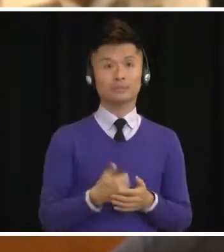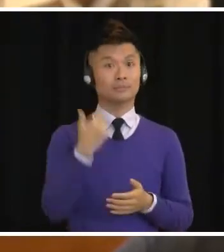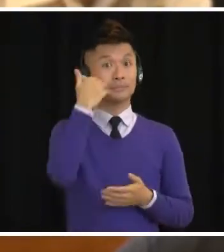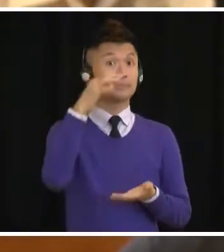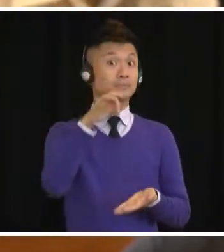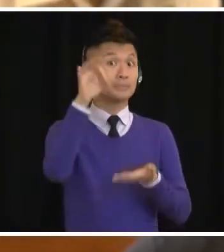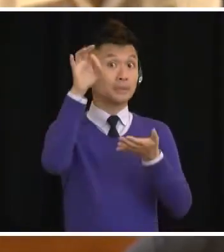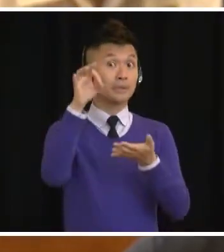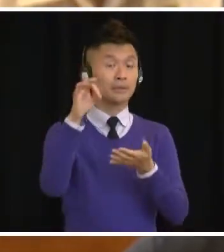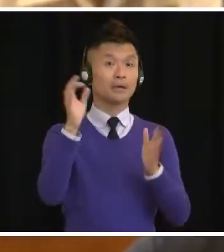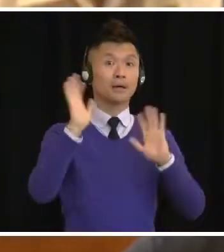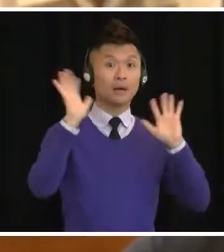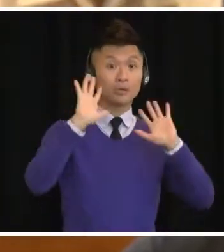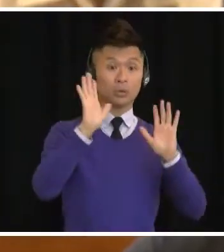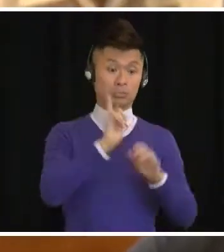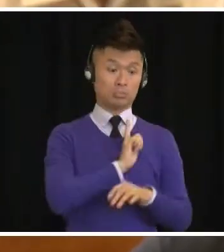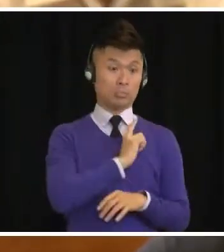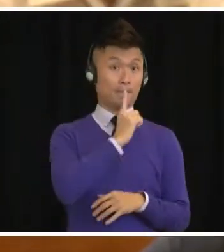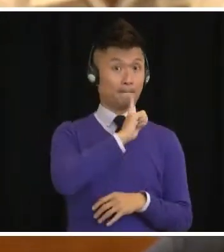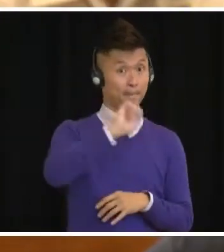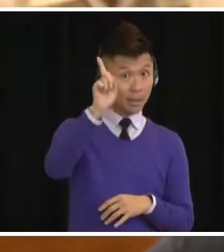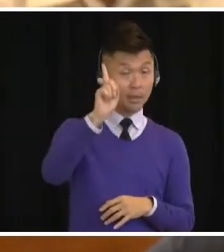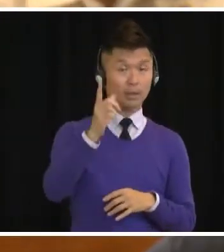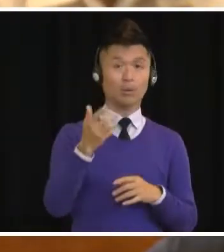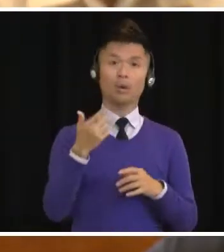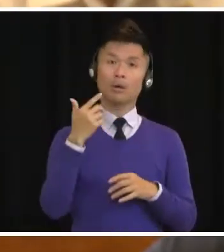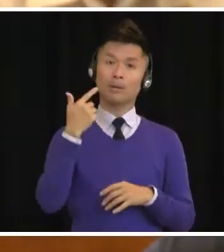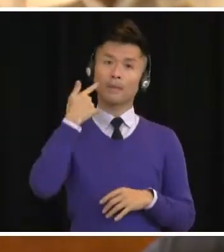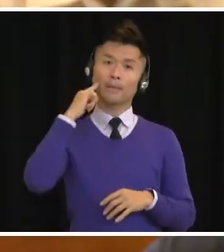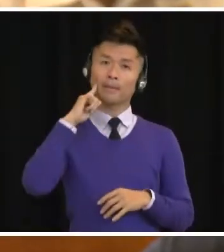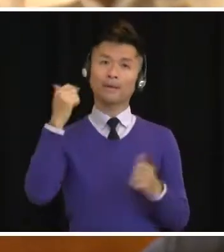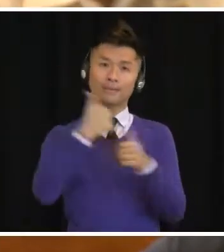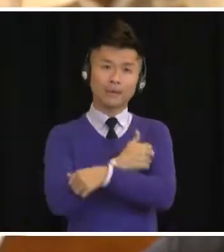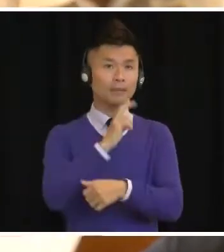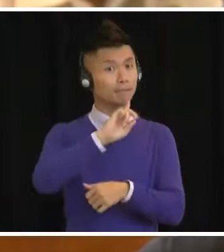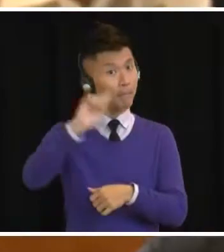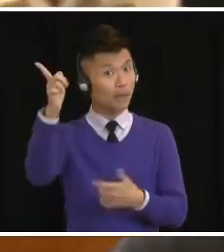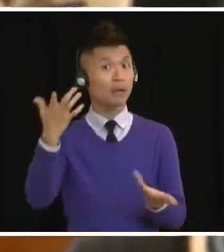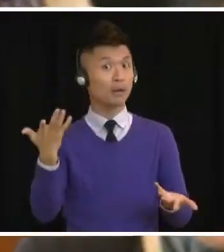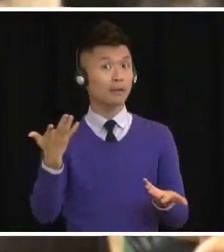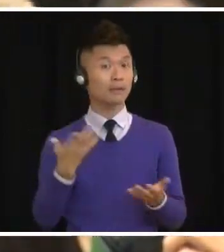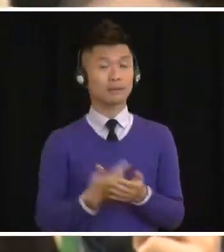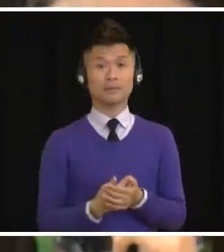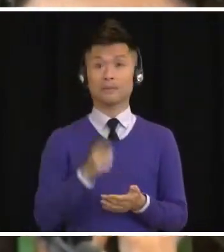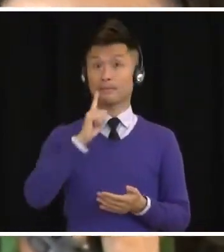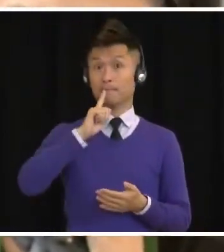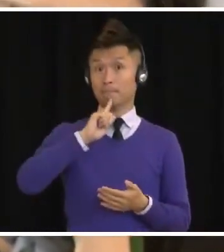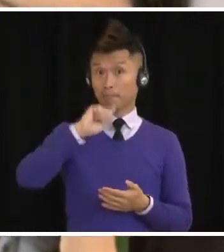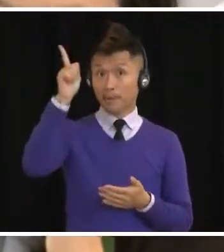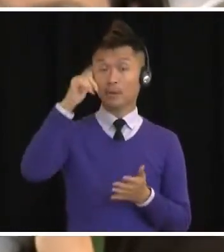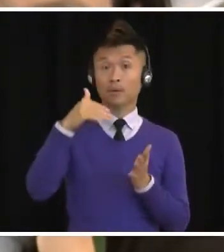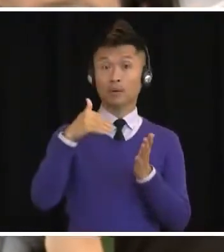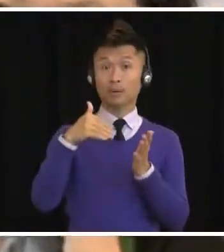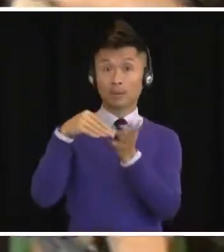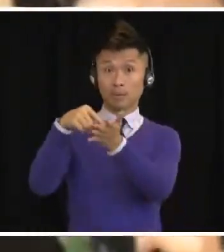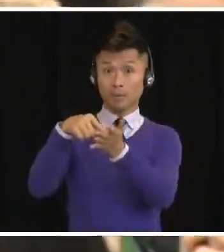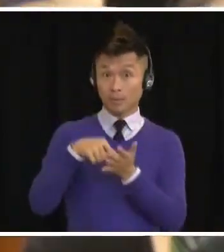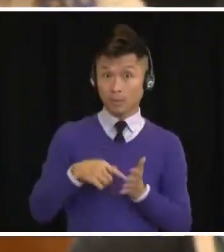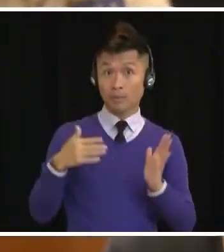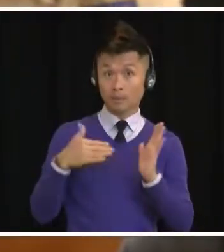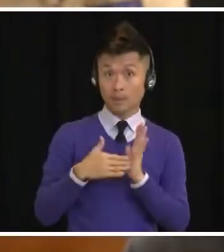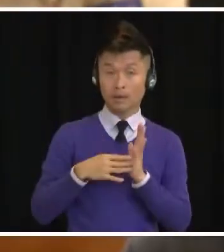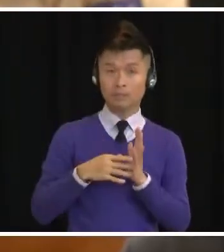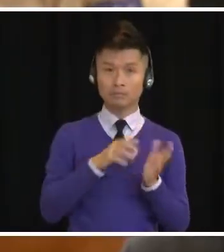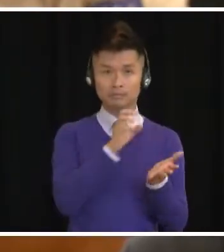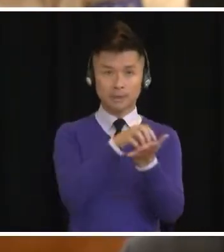86 investigation cases. Were they issued by the children or by the parents? When you receive